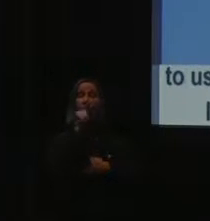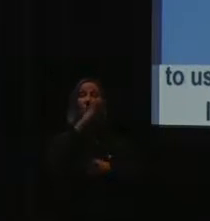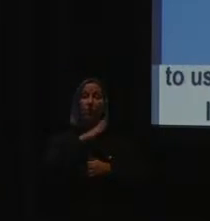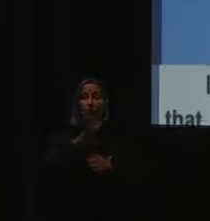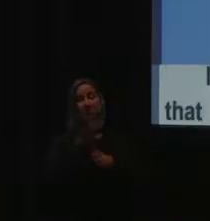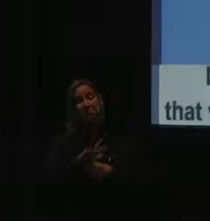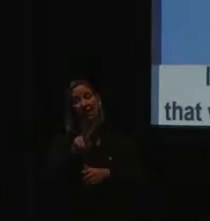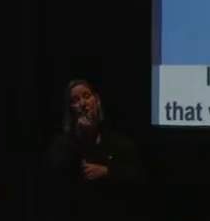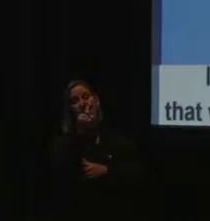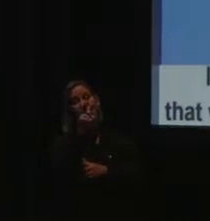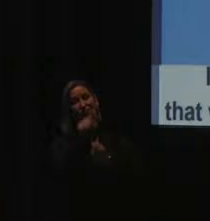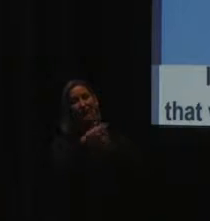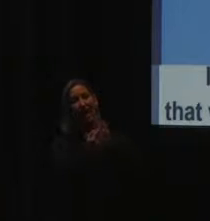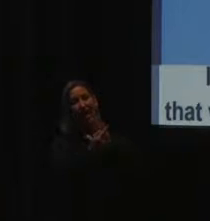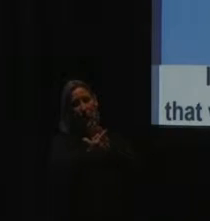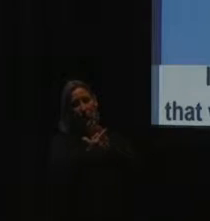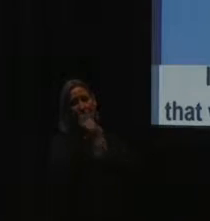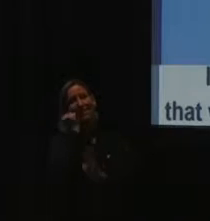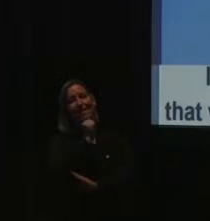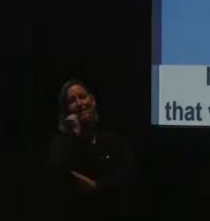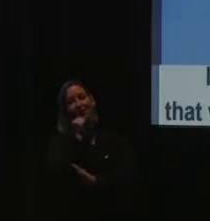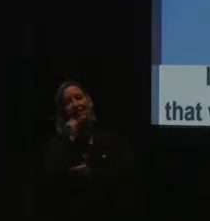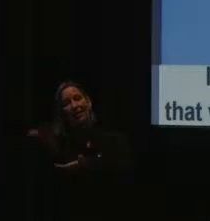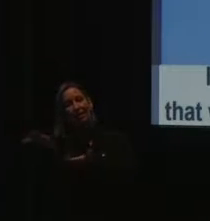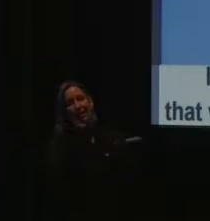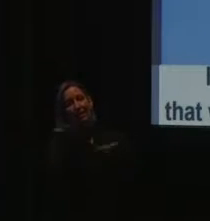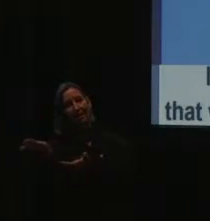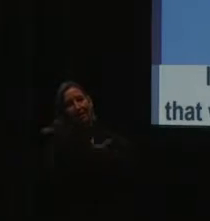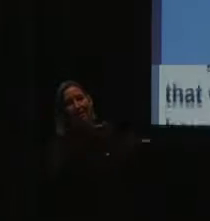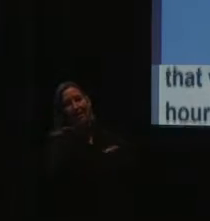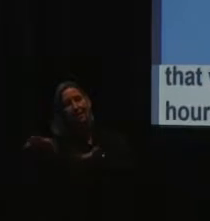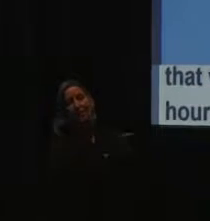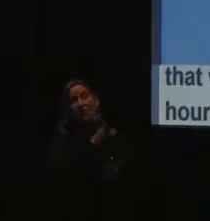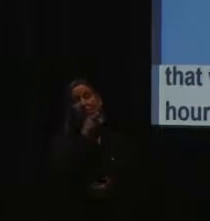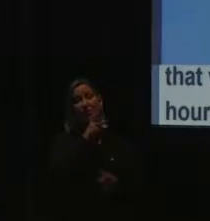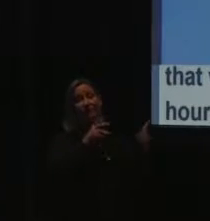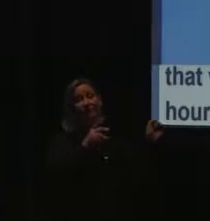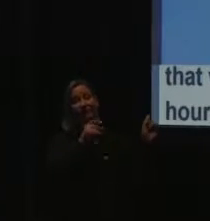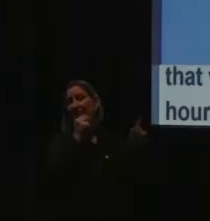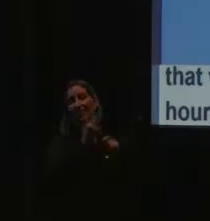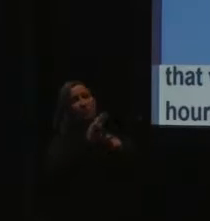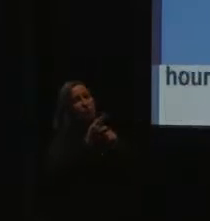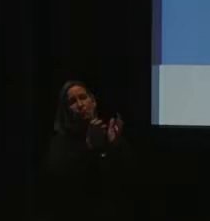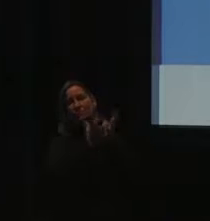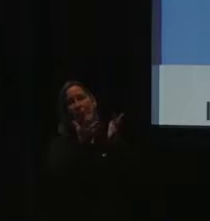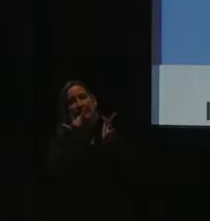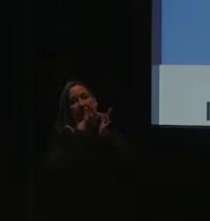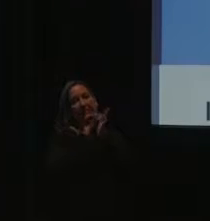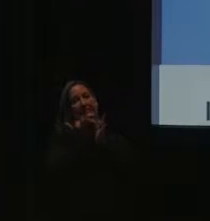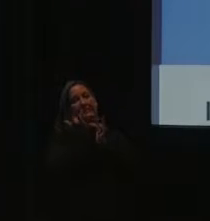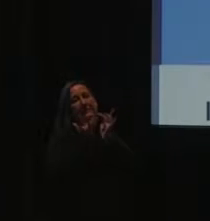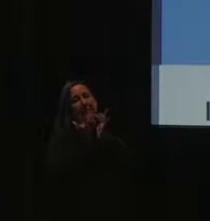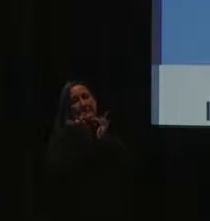200 hours a day carrying water for their families. So I guarantee you they're probably not using very much. Well, I'm not